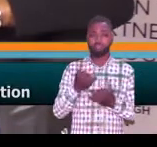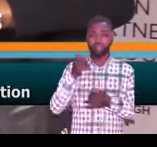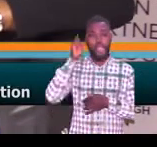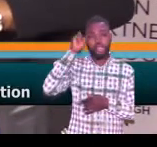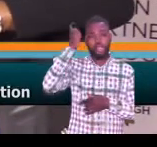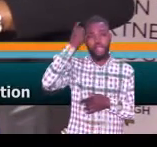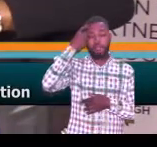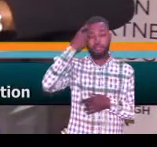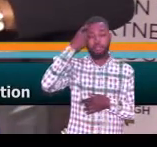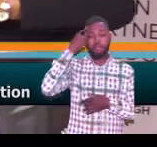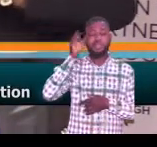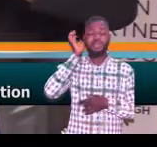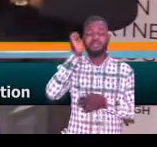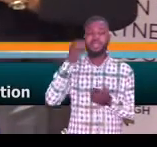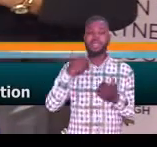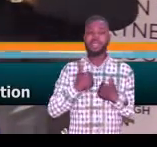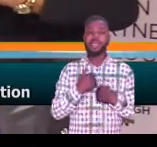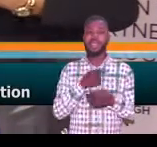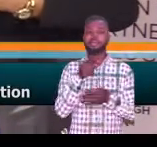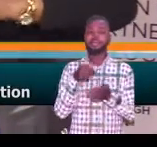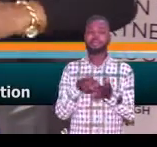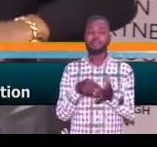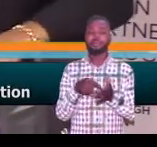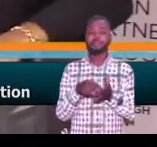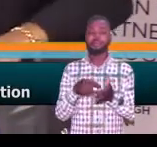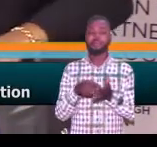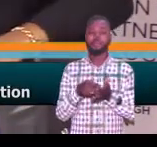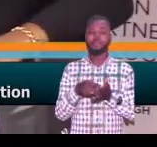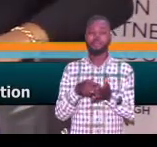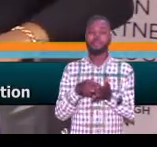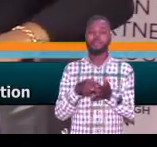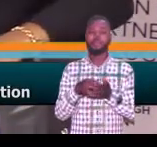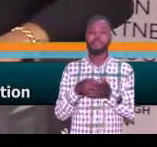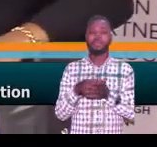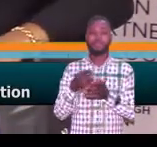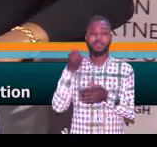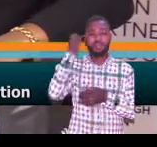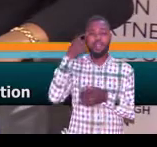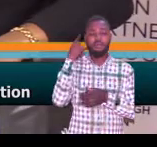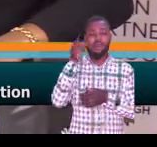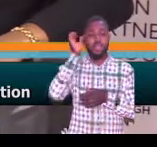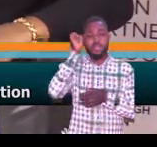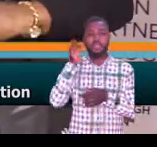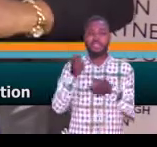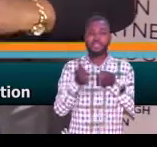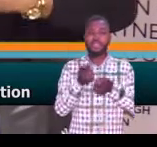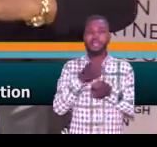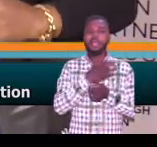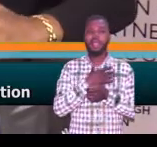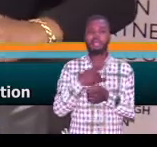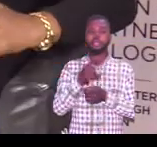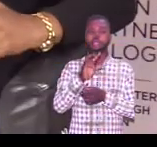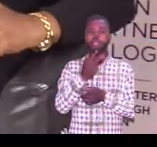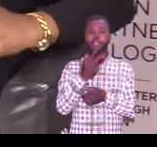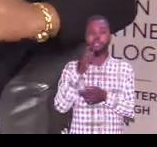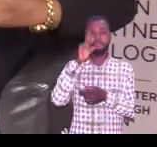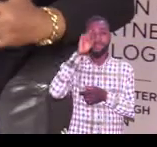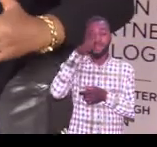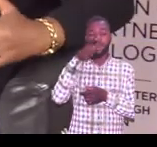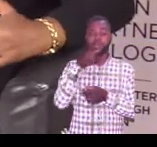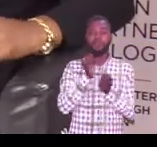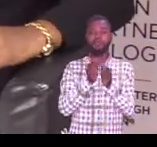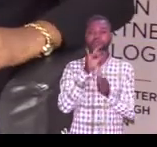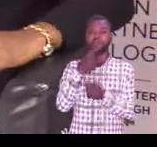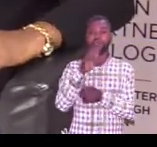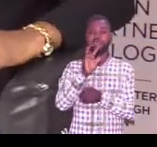Oluṣọlá Sanwo-Olu, he has 6 pillars for his administration. Yes. And the third pillar, which is called